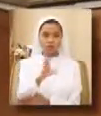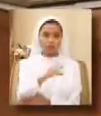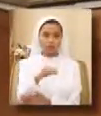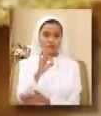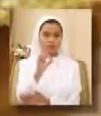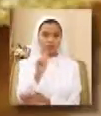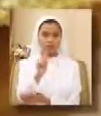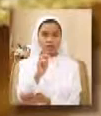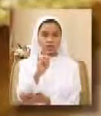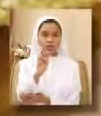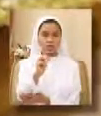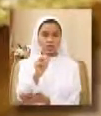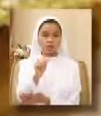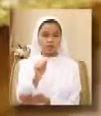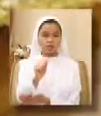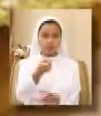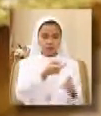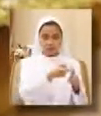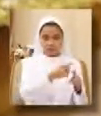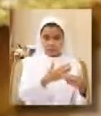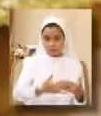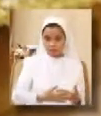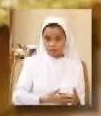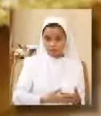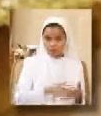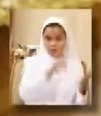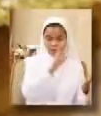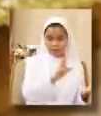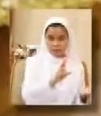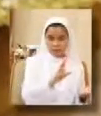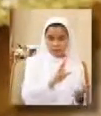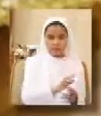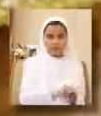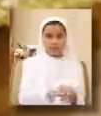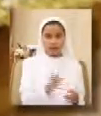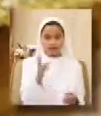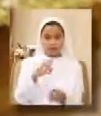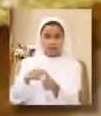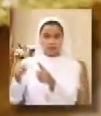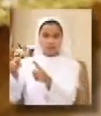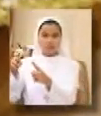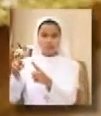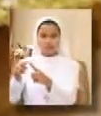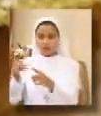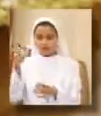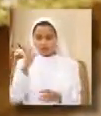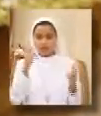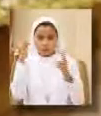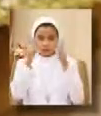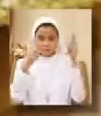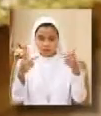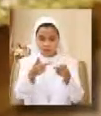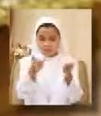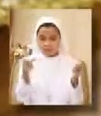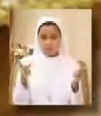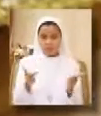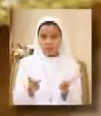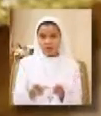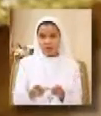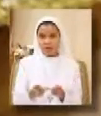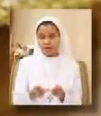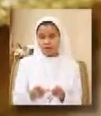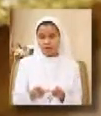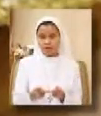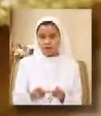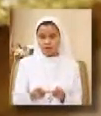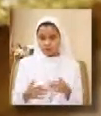then yung mga pilgrim sites ng Lourdes at Fatima, places na very close sa ating mga Pilipino. At later